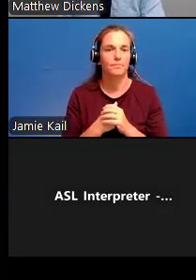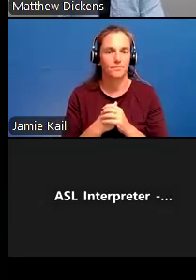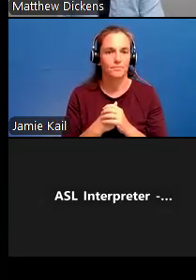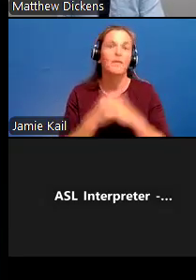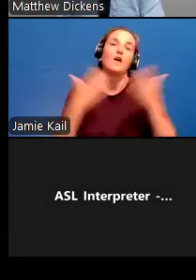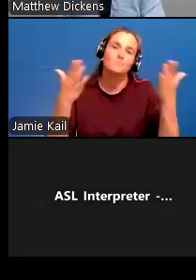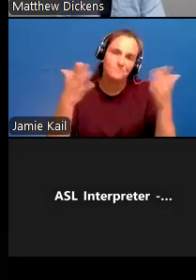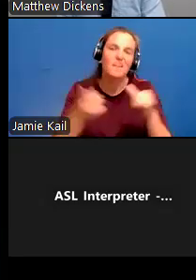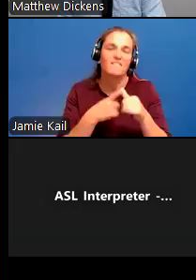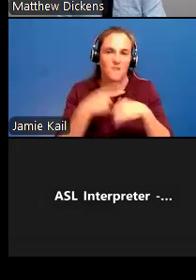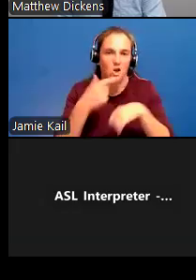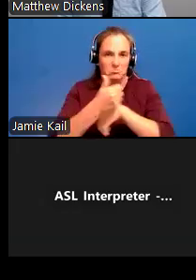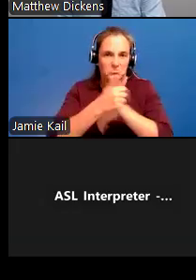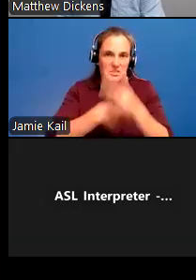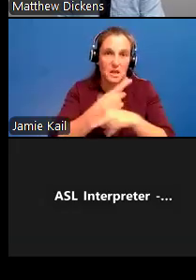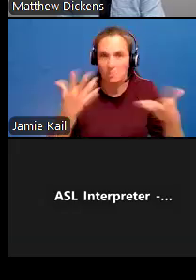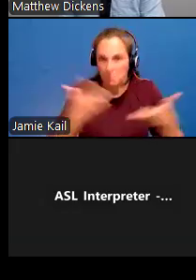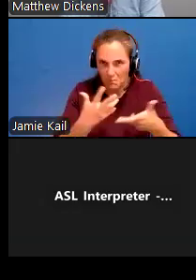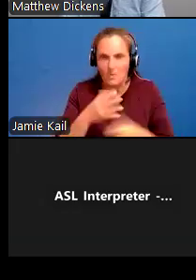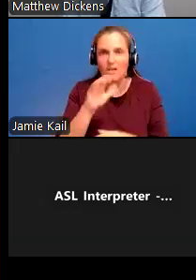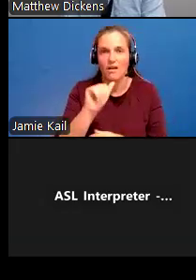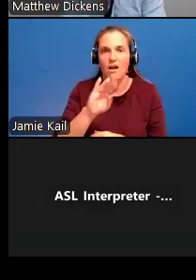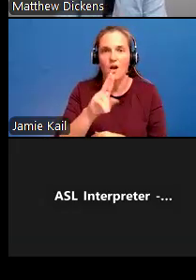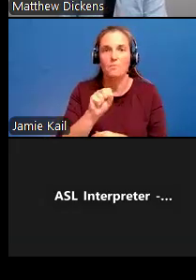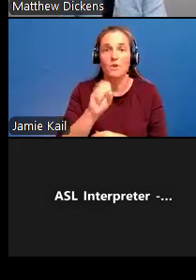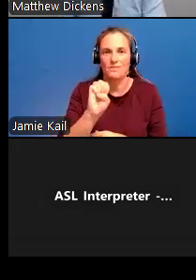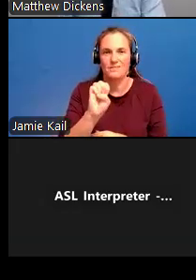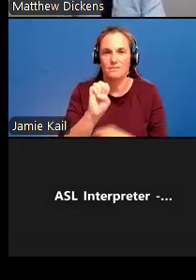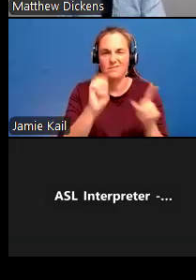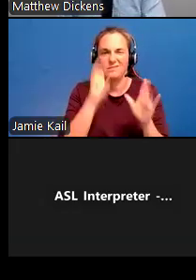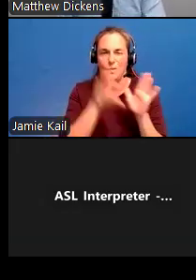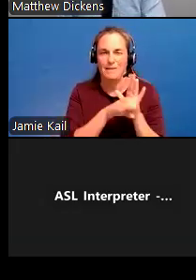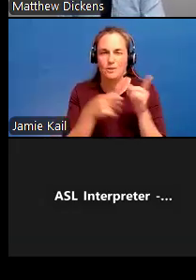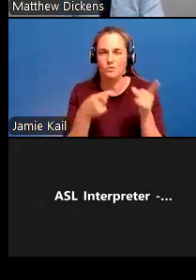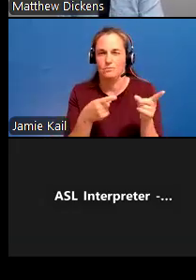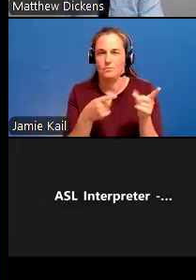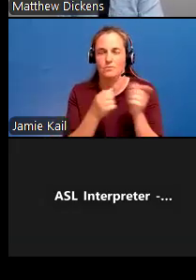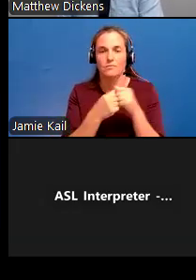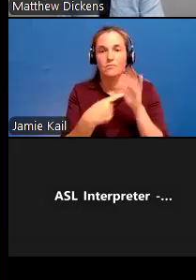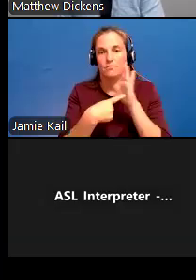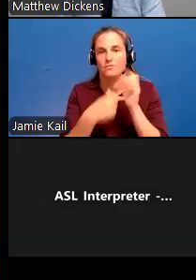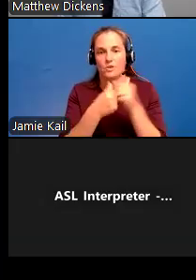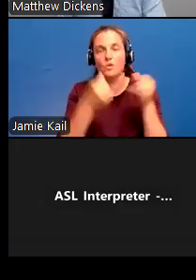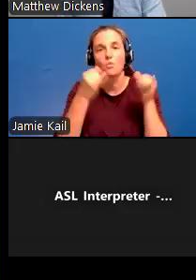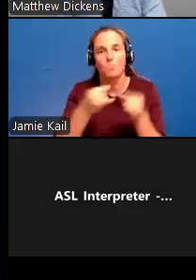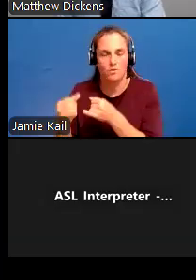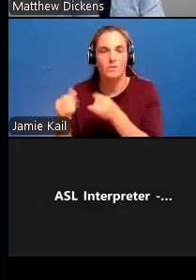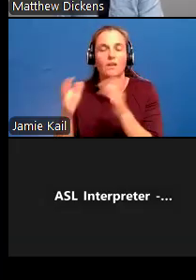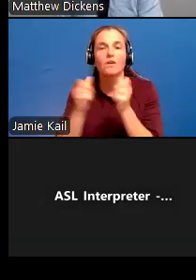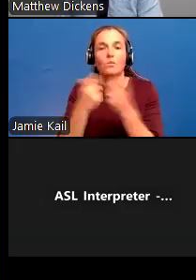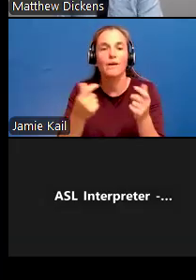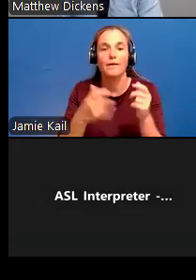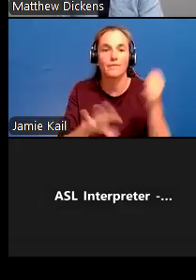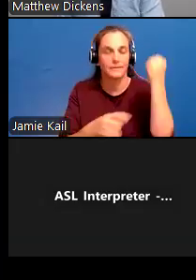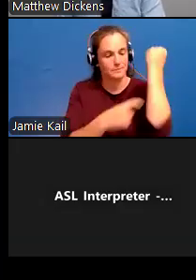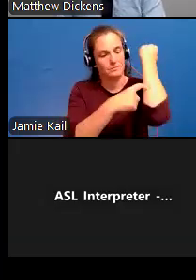Right. So our first allegation type is abuse. Just the picture on the screen displays an individual with cuts and abrasions to